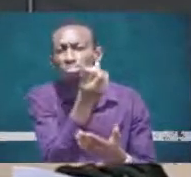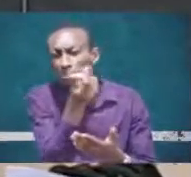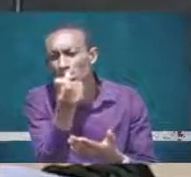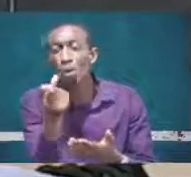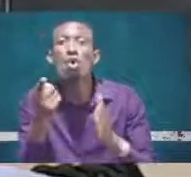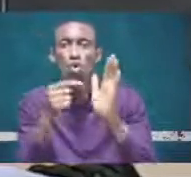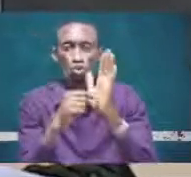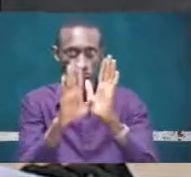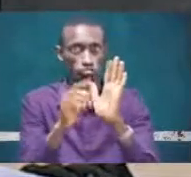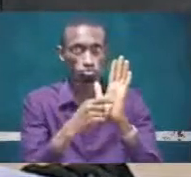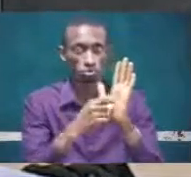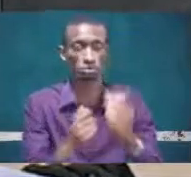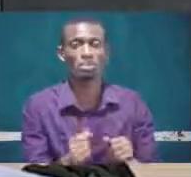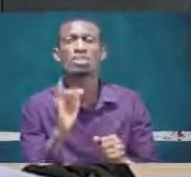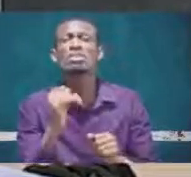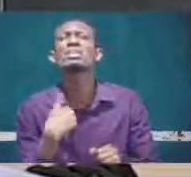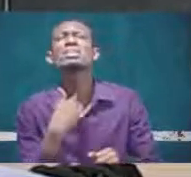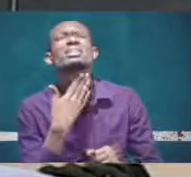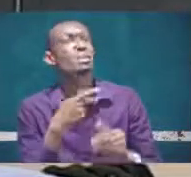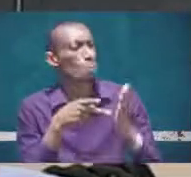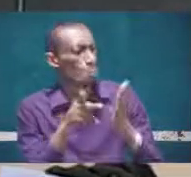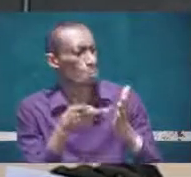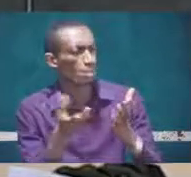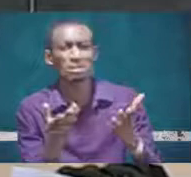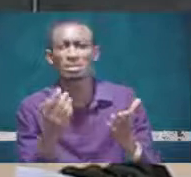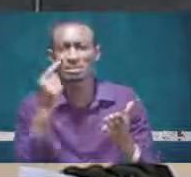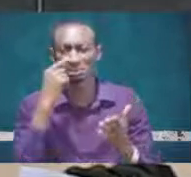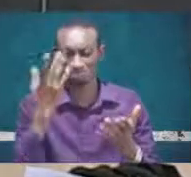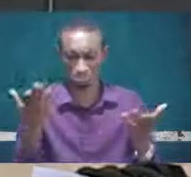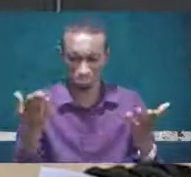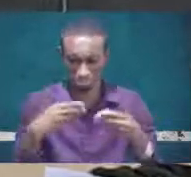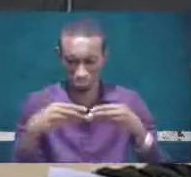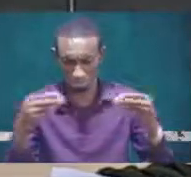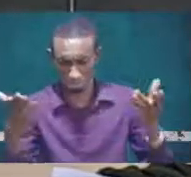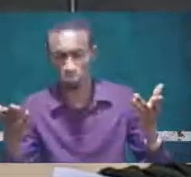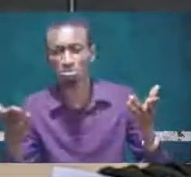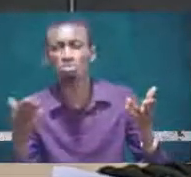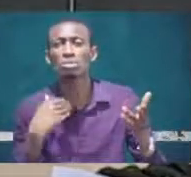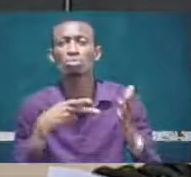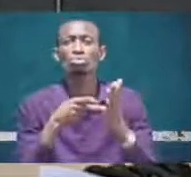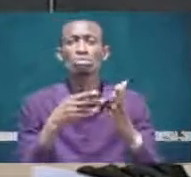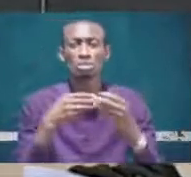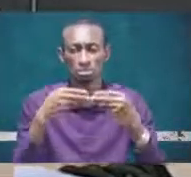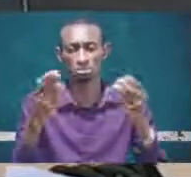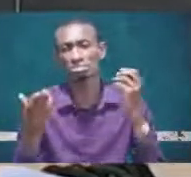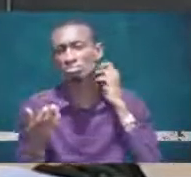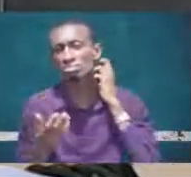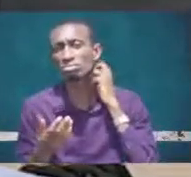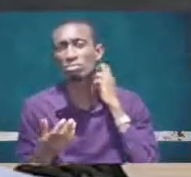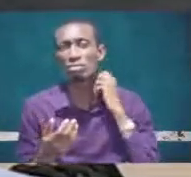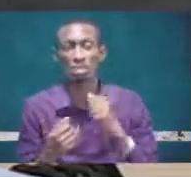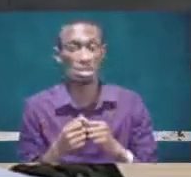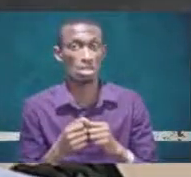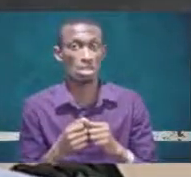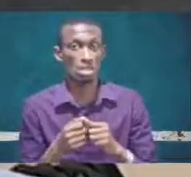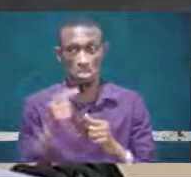example, take an example. If I want to buy a commodity, I want to buy a commodity, and the cost